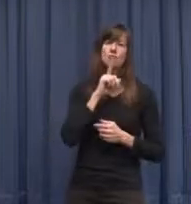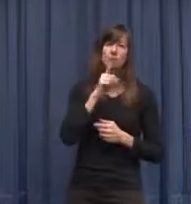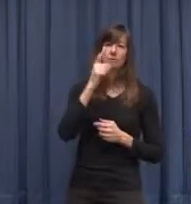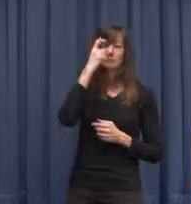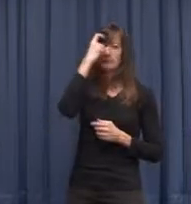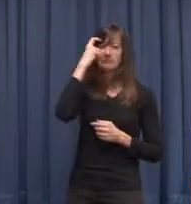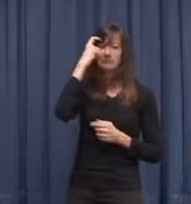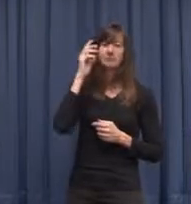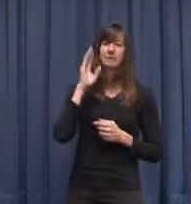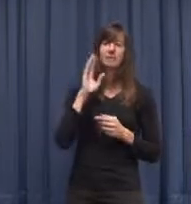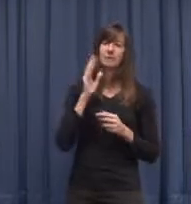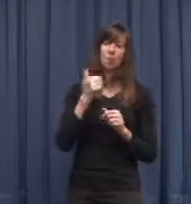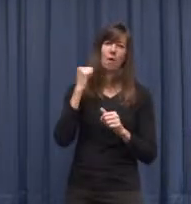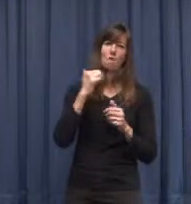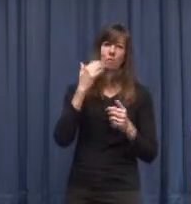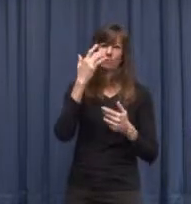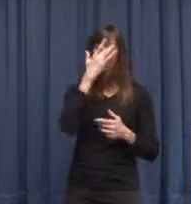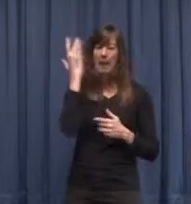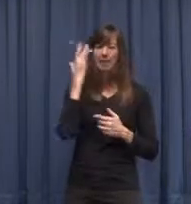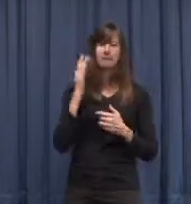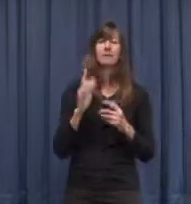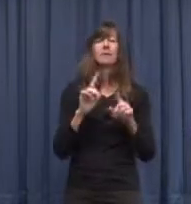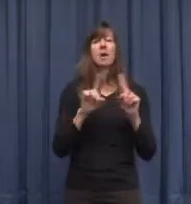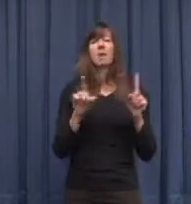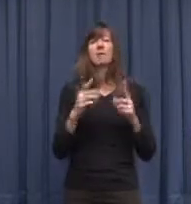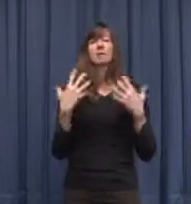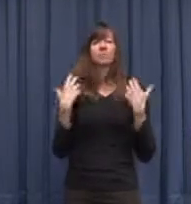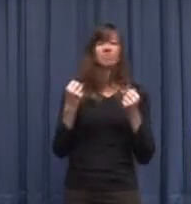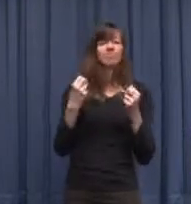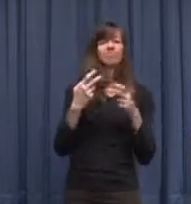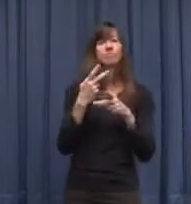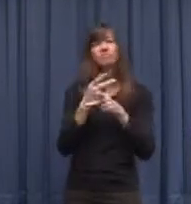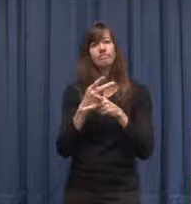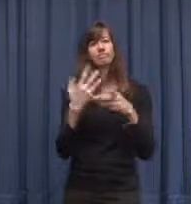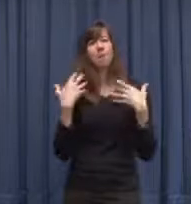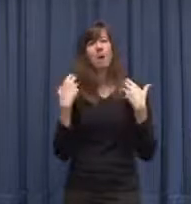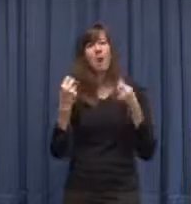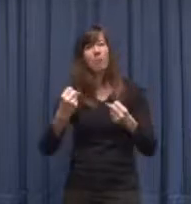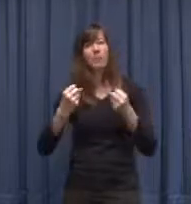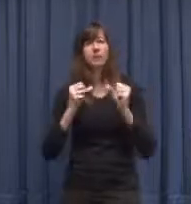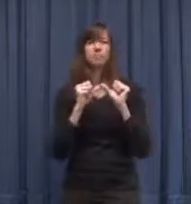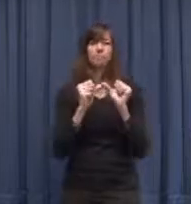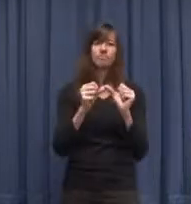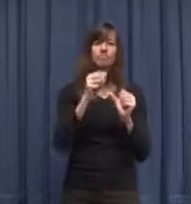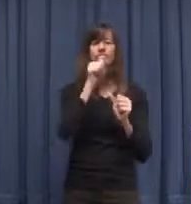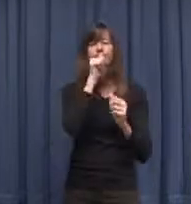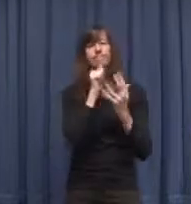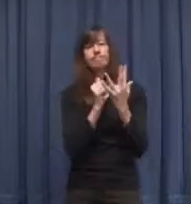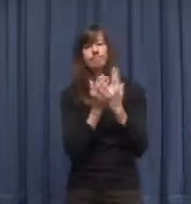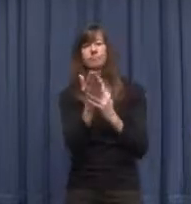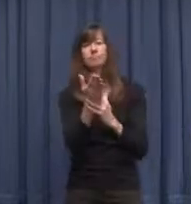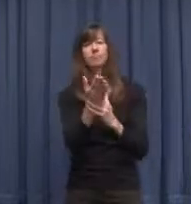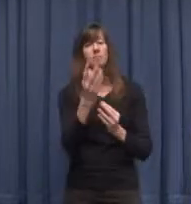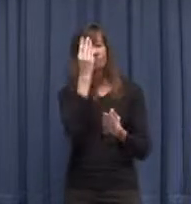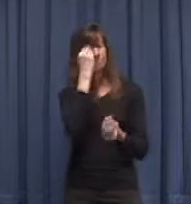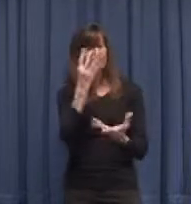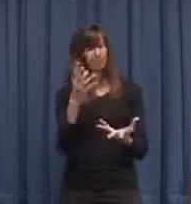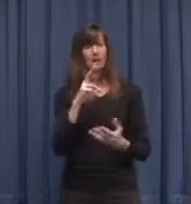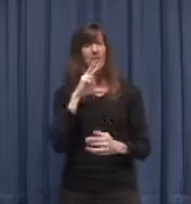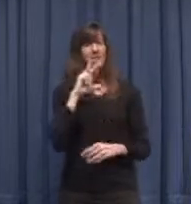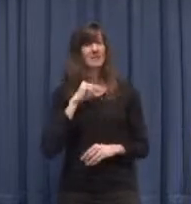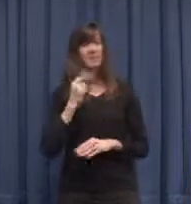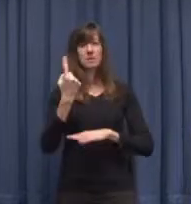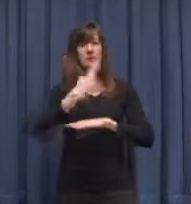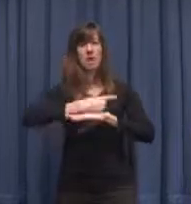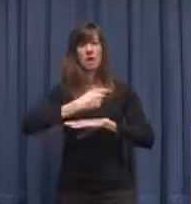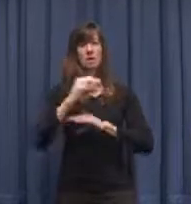So in the meantime, be safe, be healthy, stay resilient, and we will not be doing an update on Thanksgiving Day.